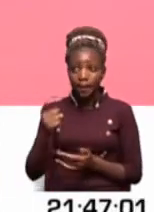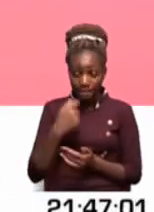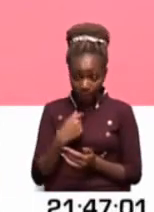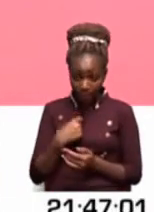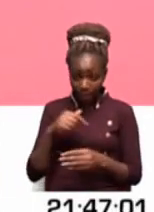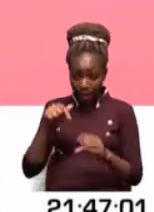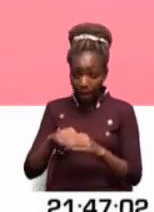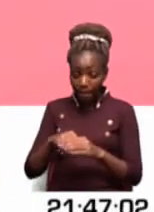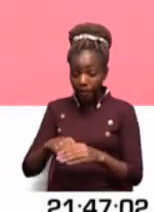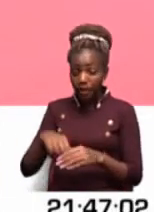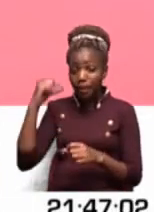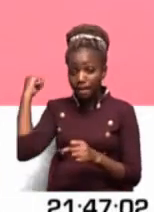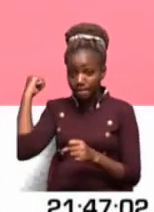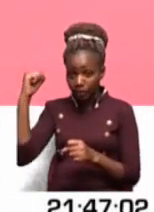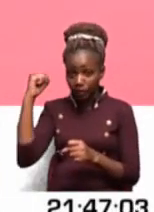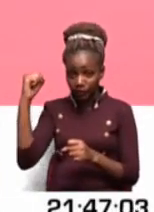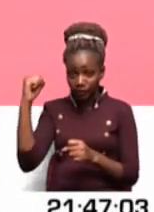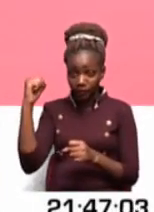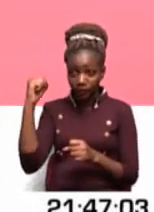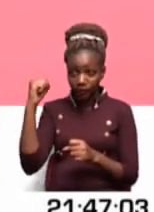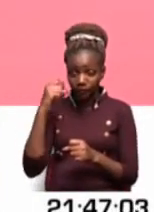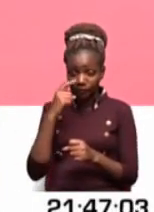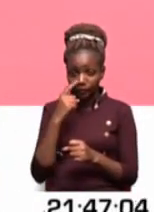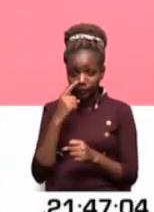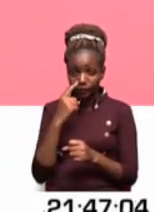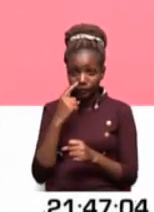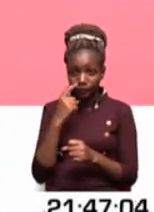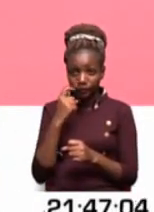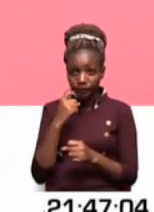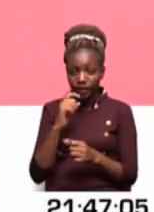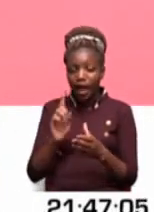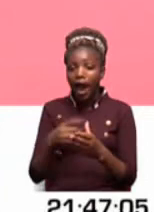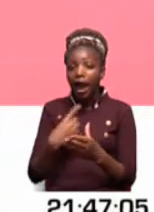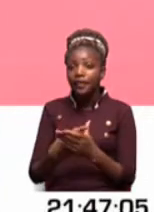Mheshimiwa Kioni is a Jubilee MP, so conceivably,